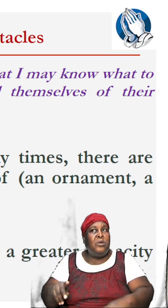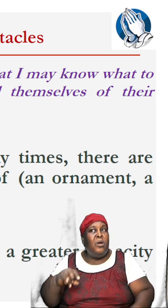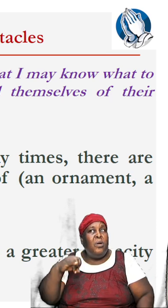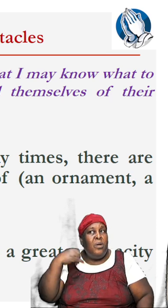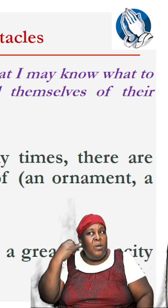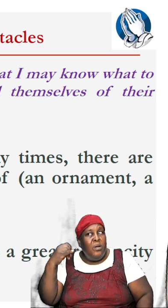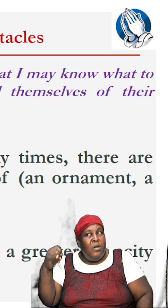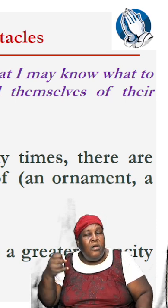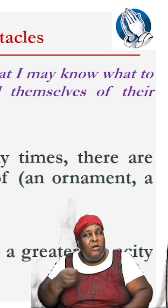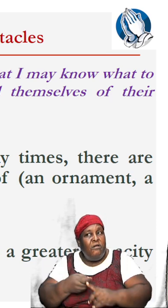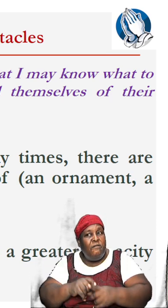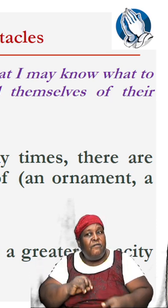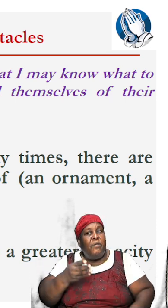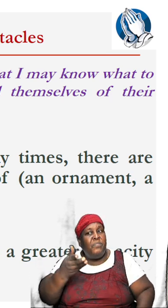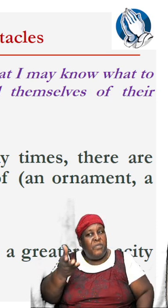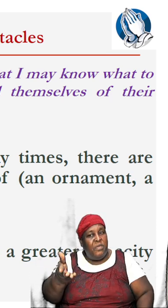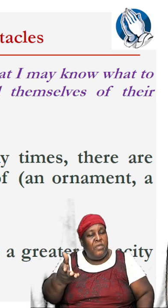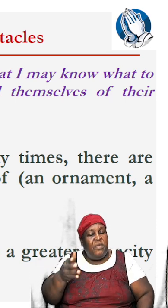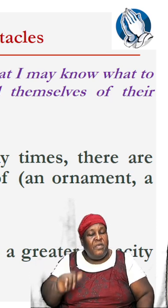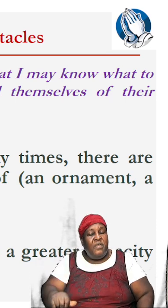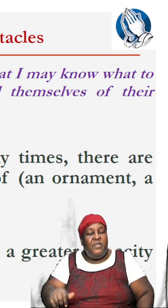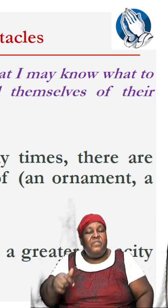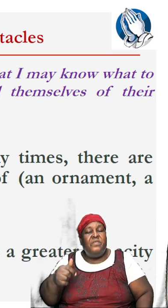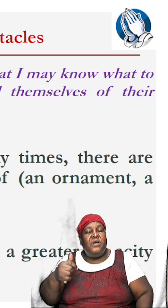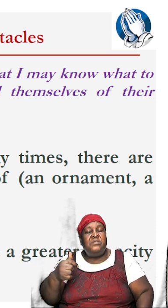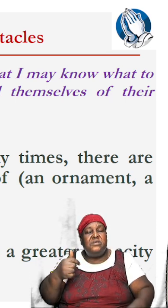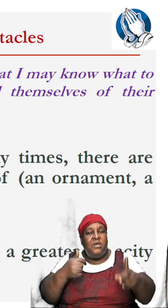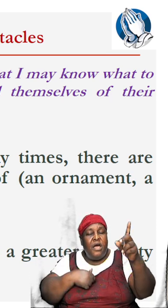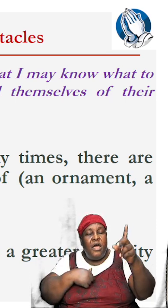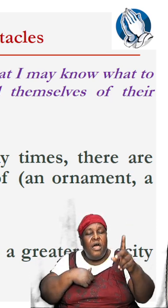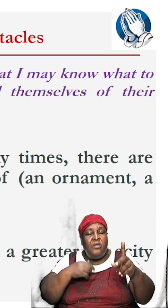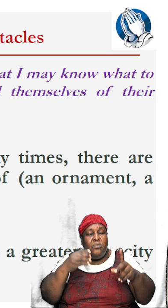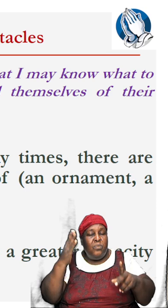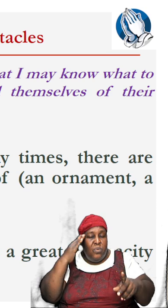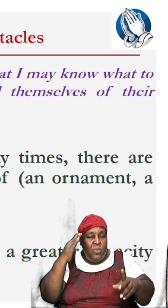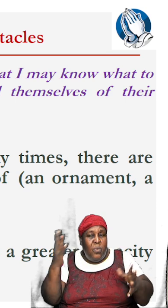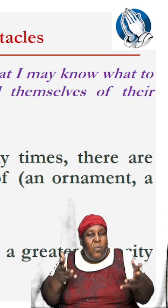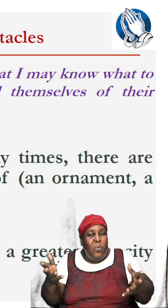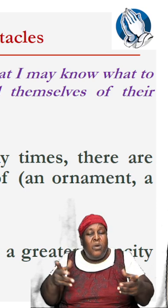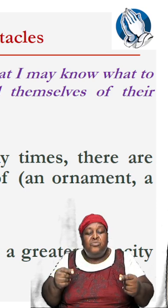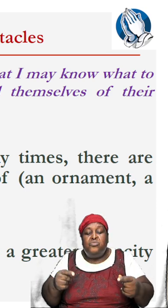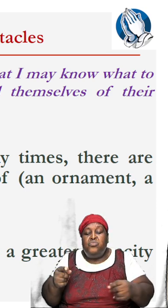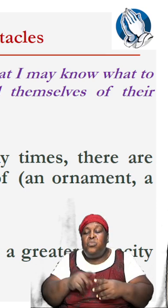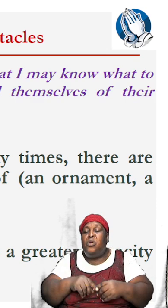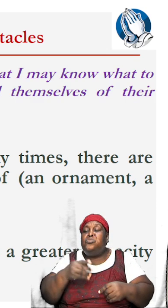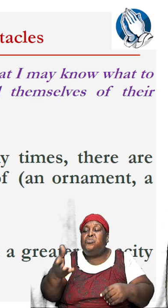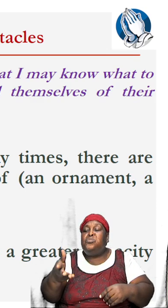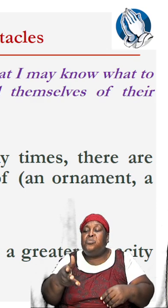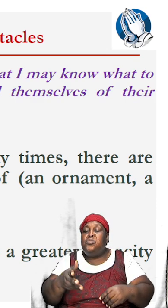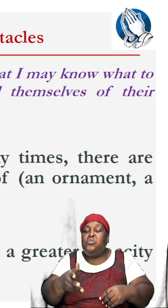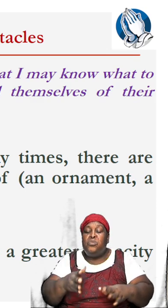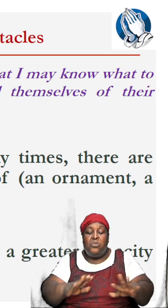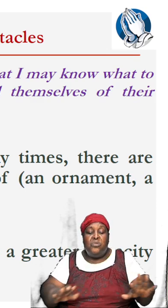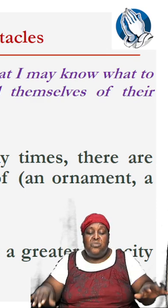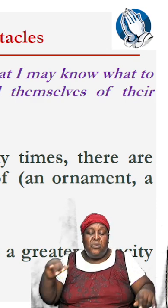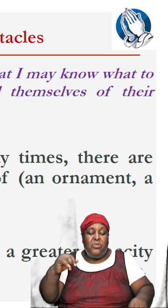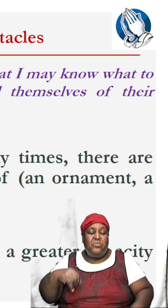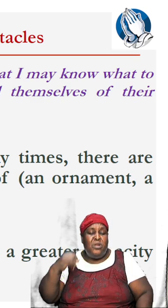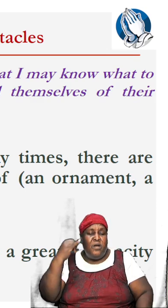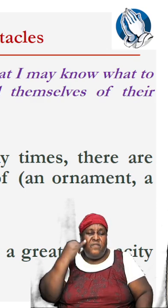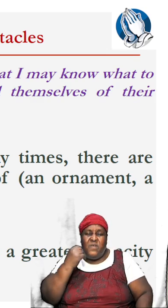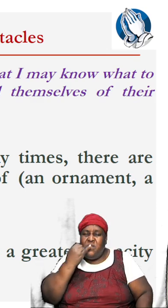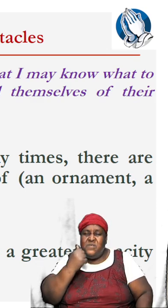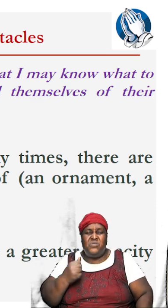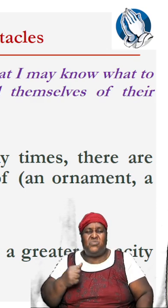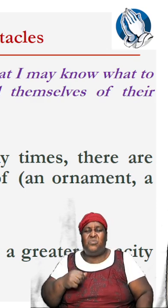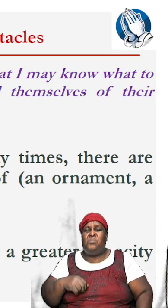ornaments from thee, that I may know what to do unto thee. And the children of Israel did what? They stripped